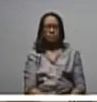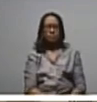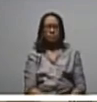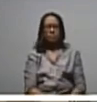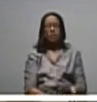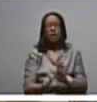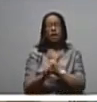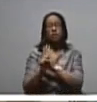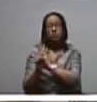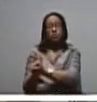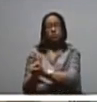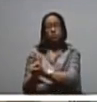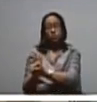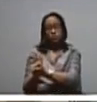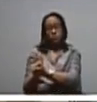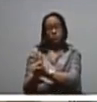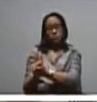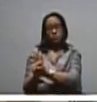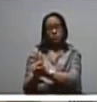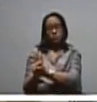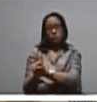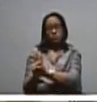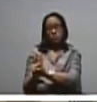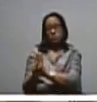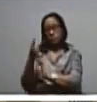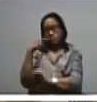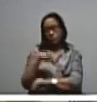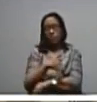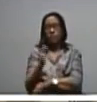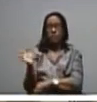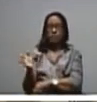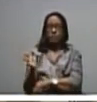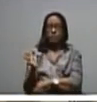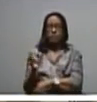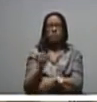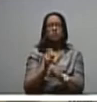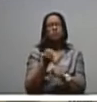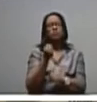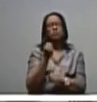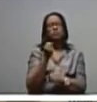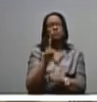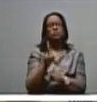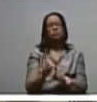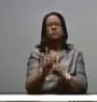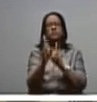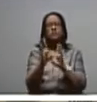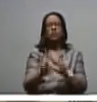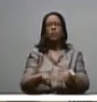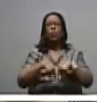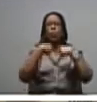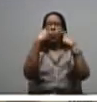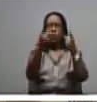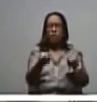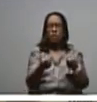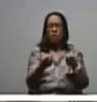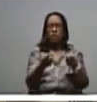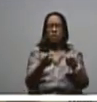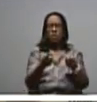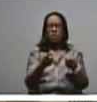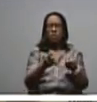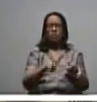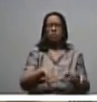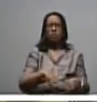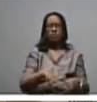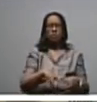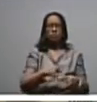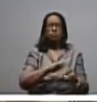a sign to them. So they set off to preach repentance, and they cast out many